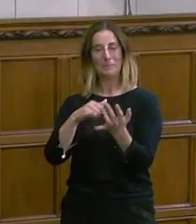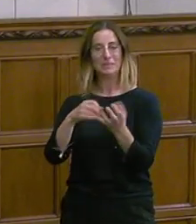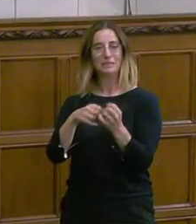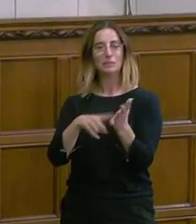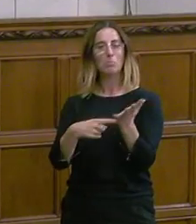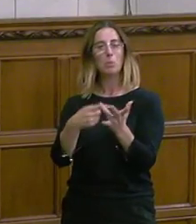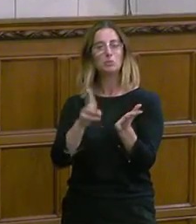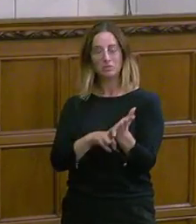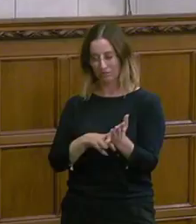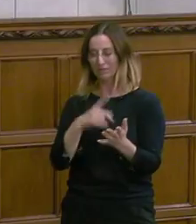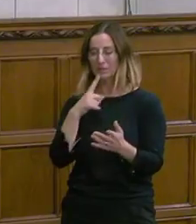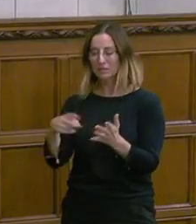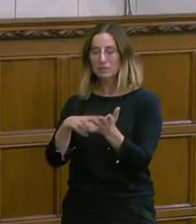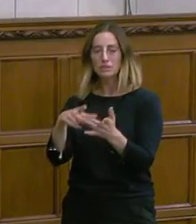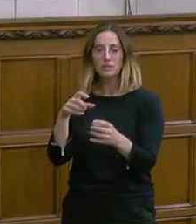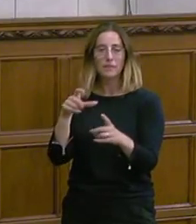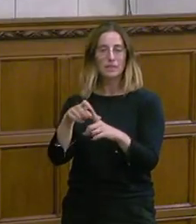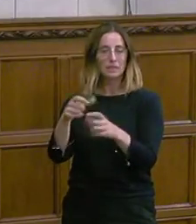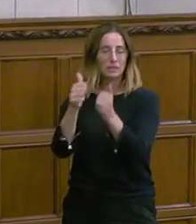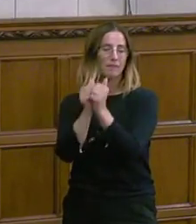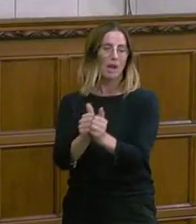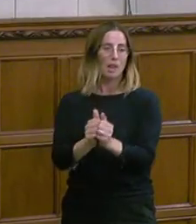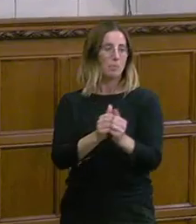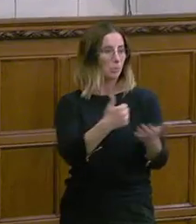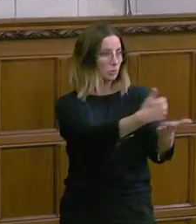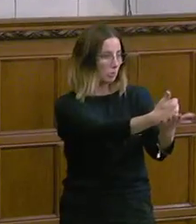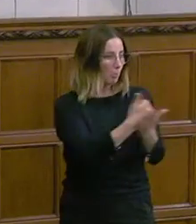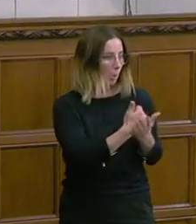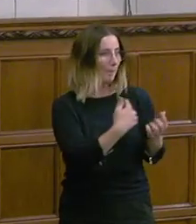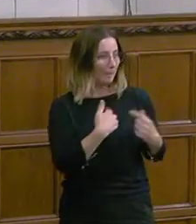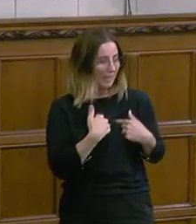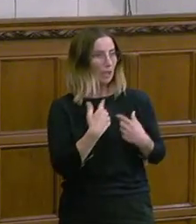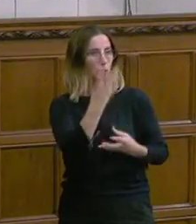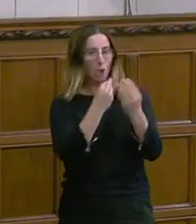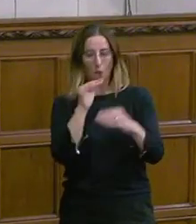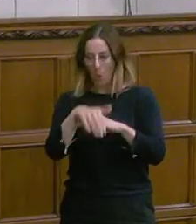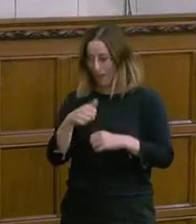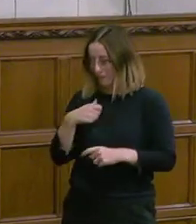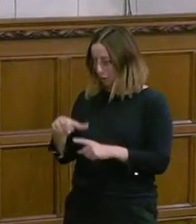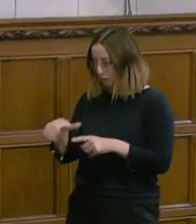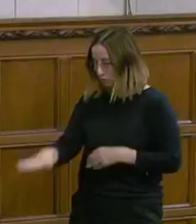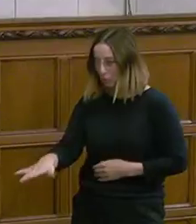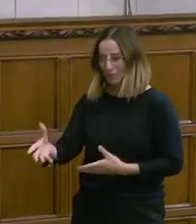terms with having a child who is deaf and how to best support her at home and at